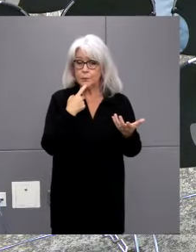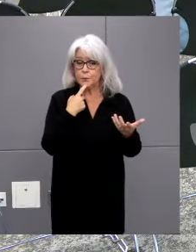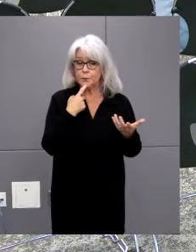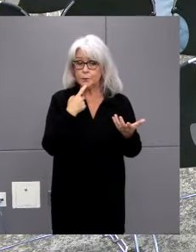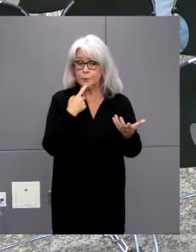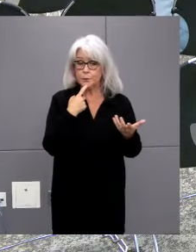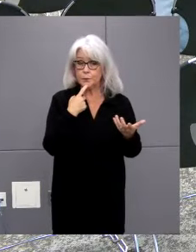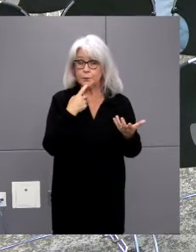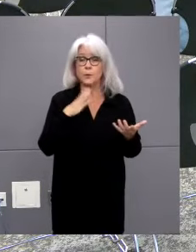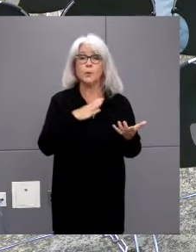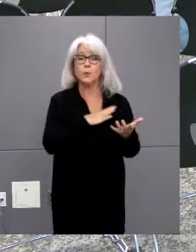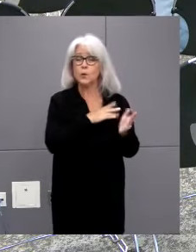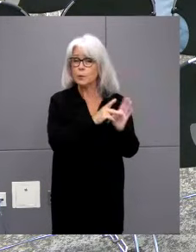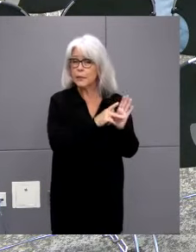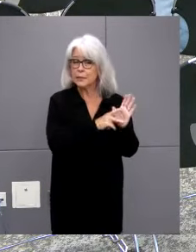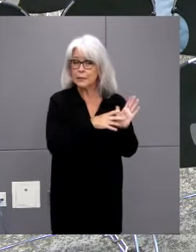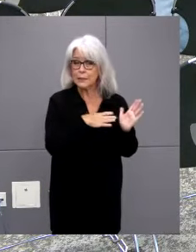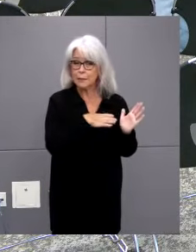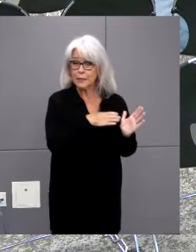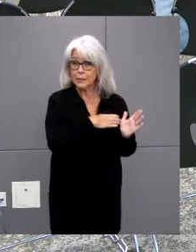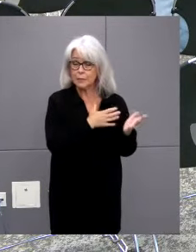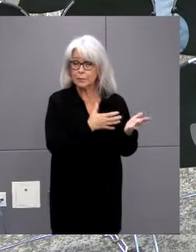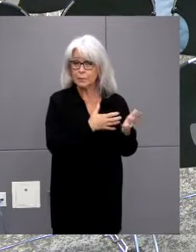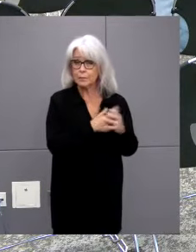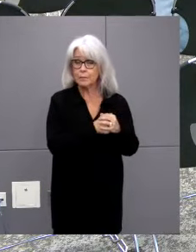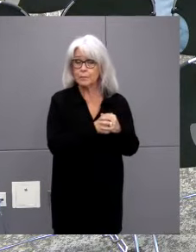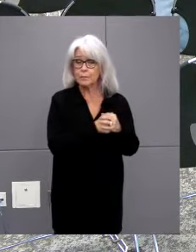Board Policy Committee.